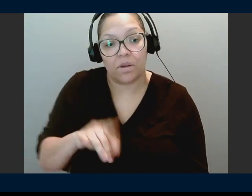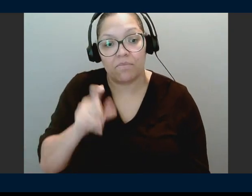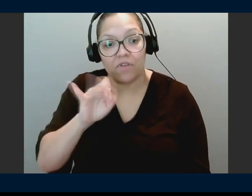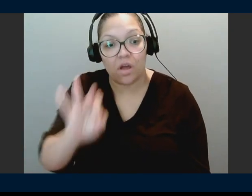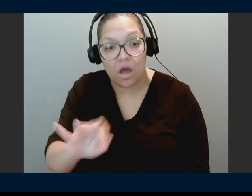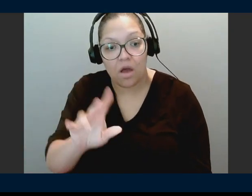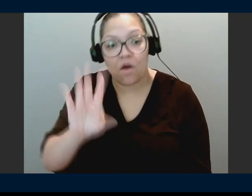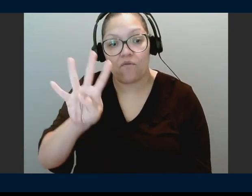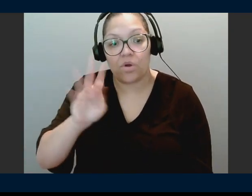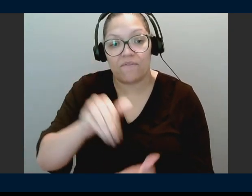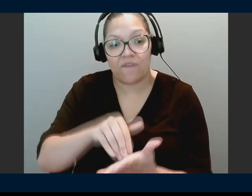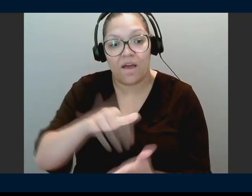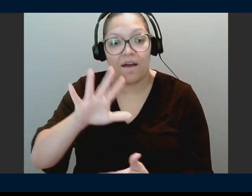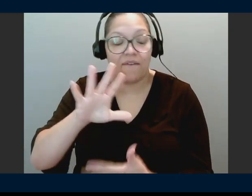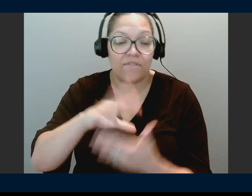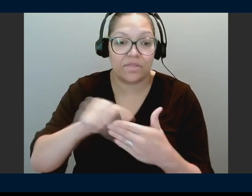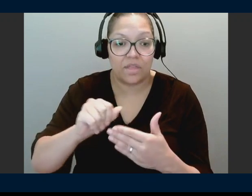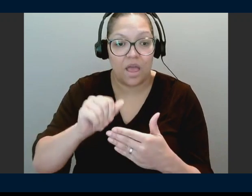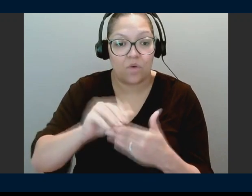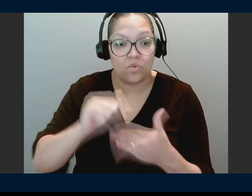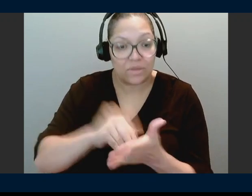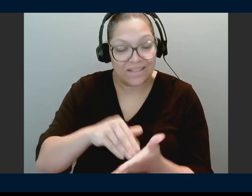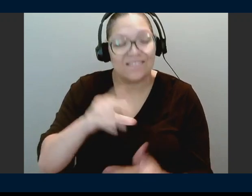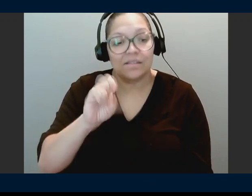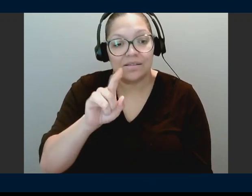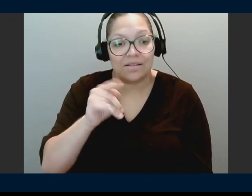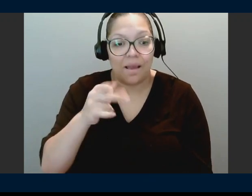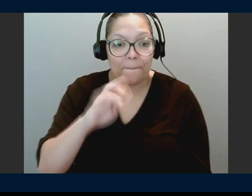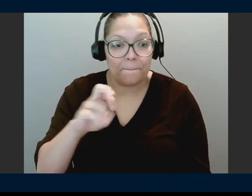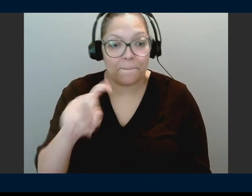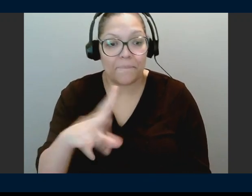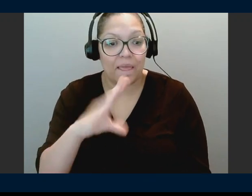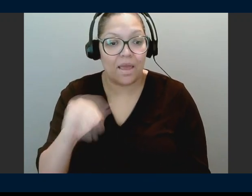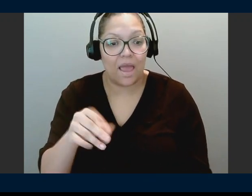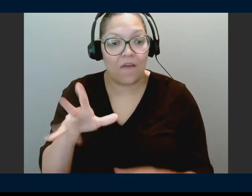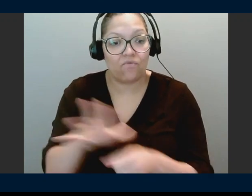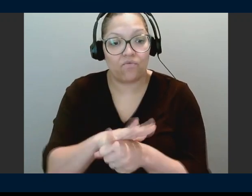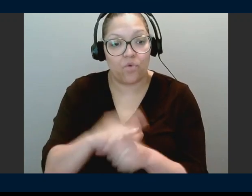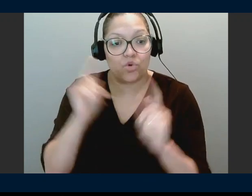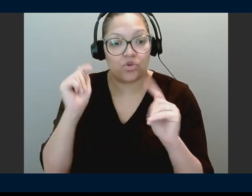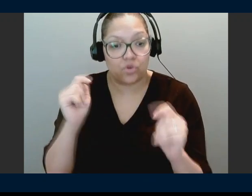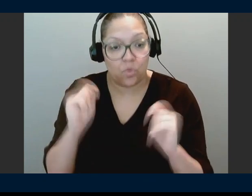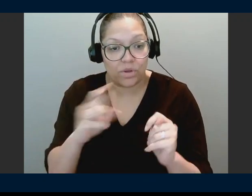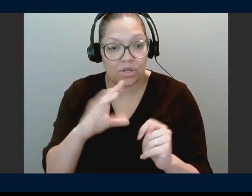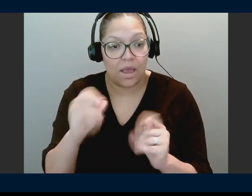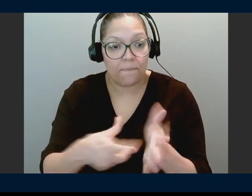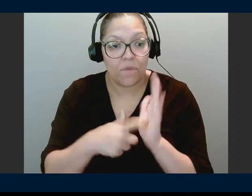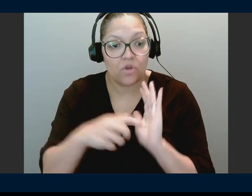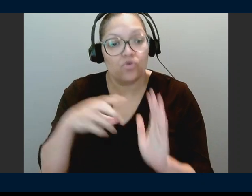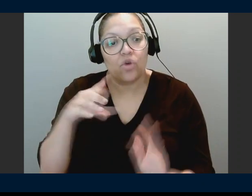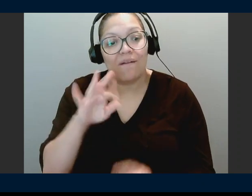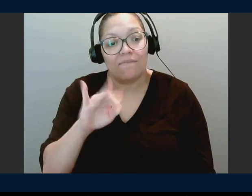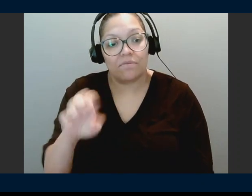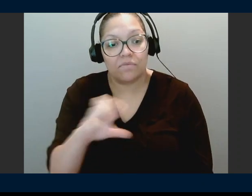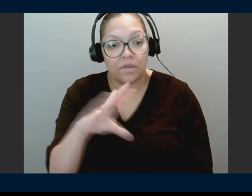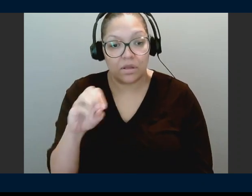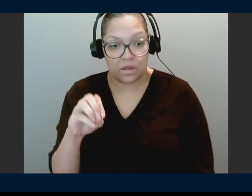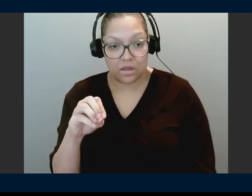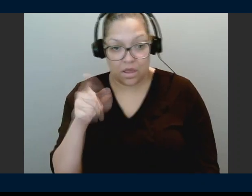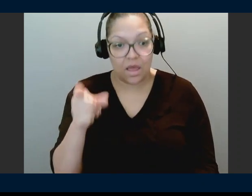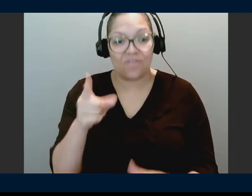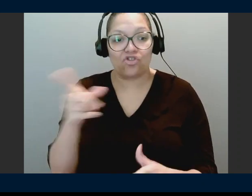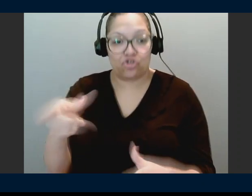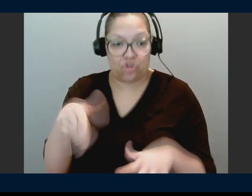stipend, payment of full tuition, all mandatory fees, and student-only health insurance. The SSGF and the LRGF program reviews are held jointly